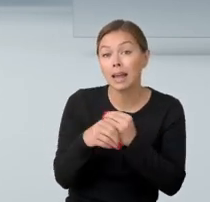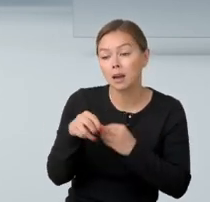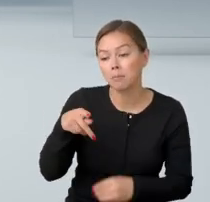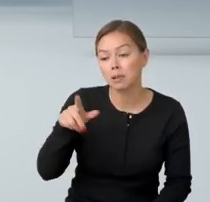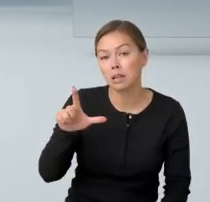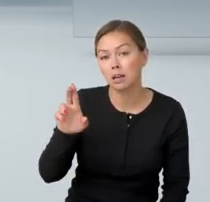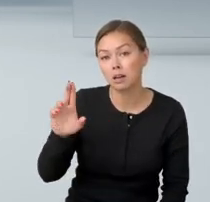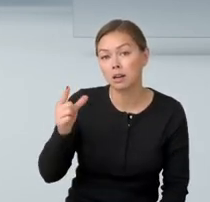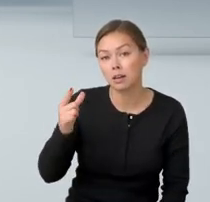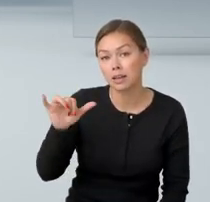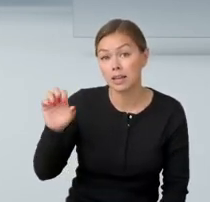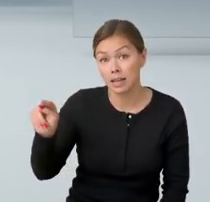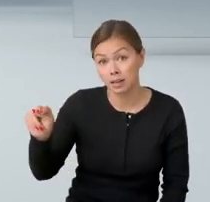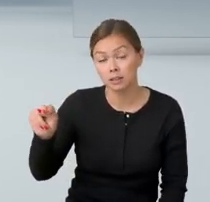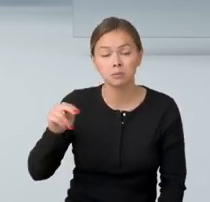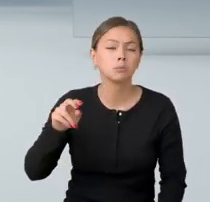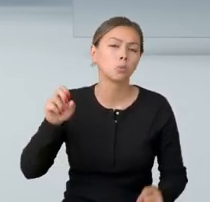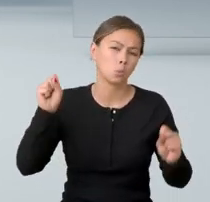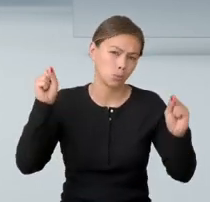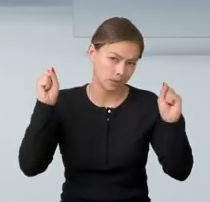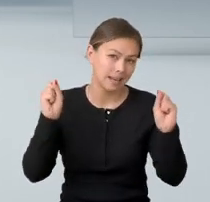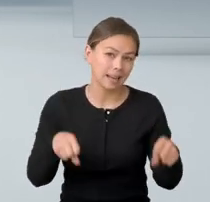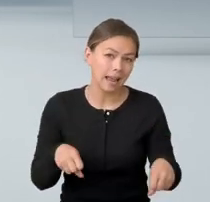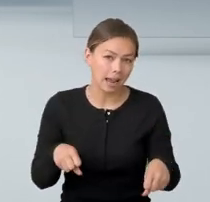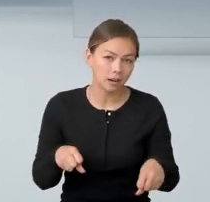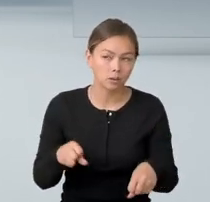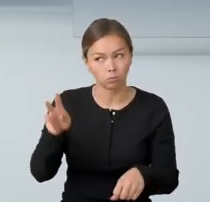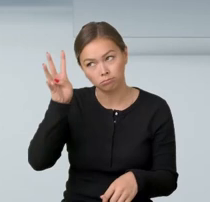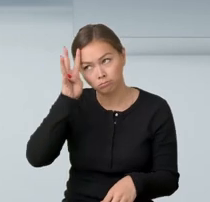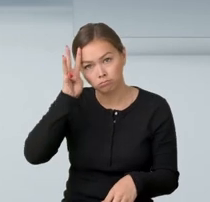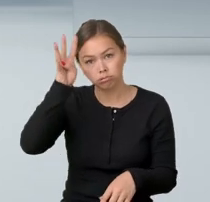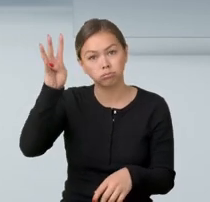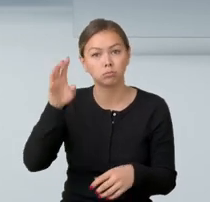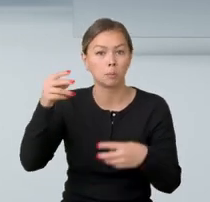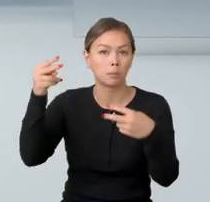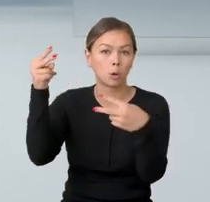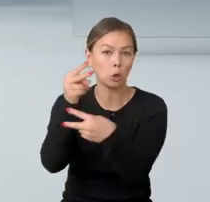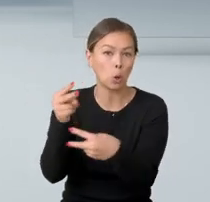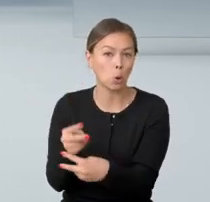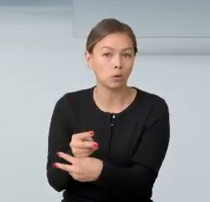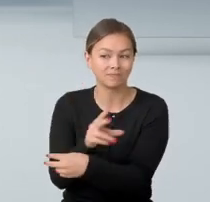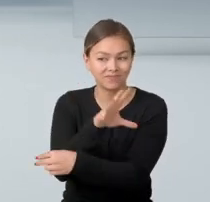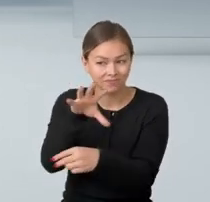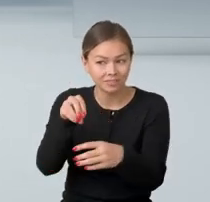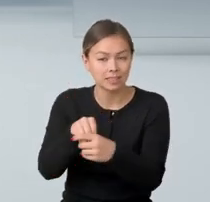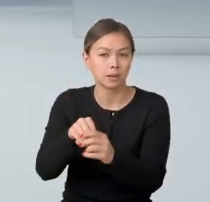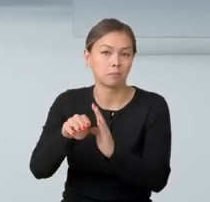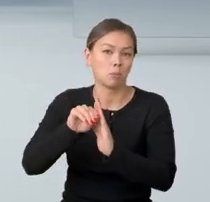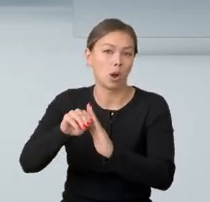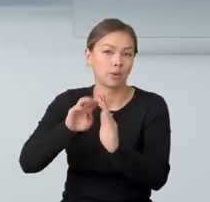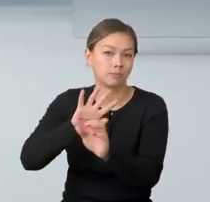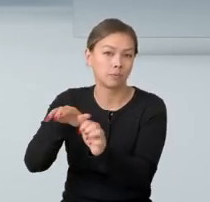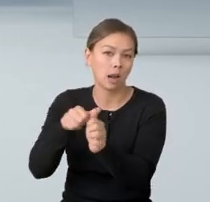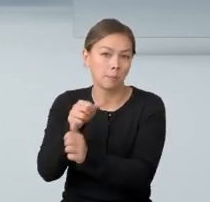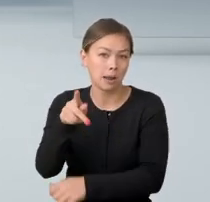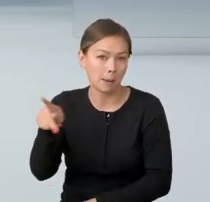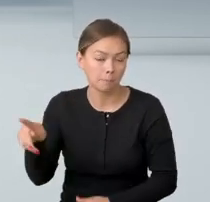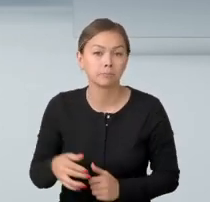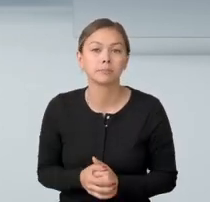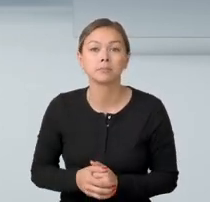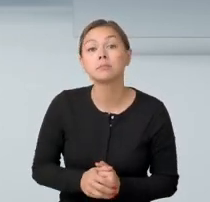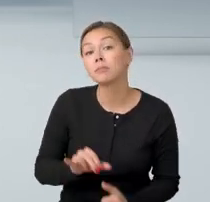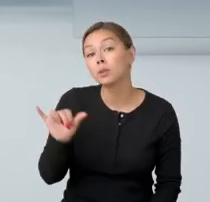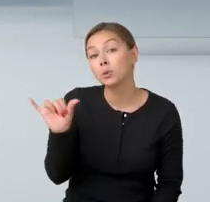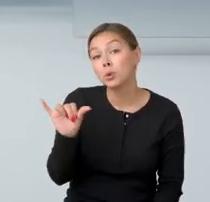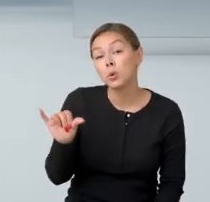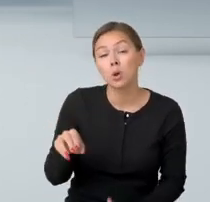and if we want to create some plugins we can do this with a custom code inside a model driven app